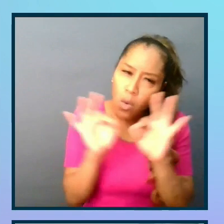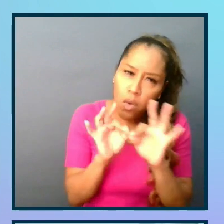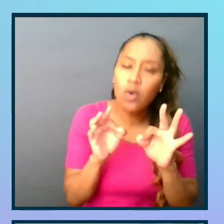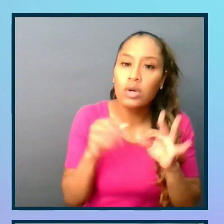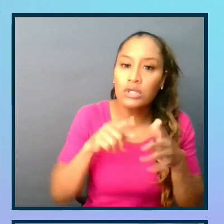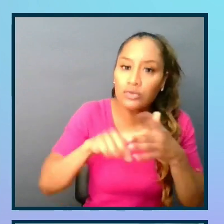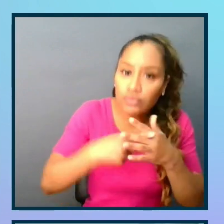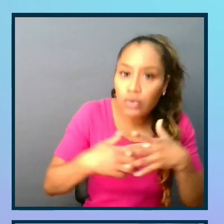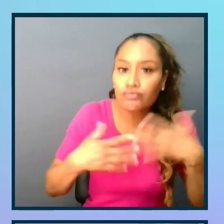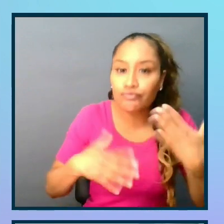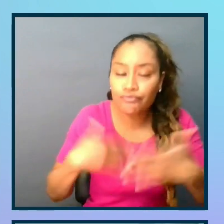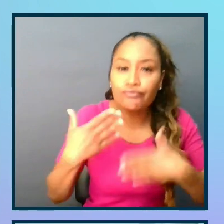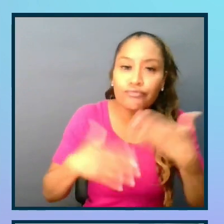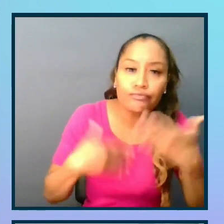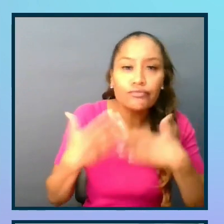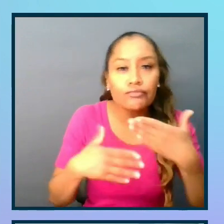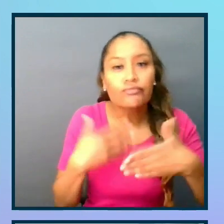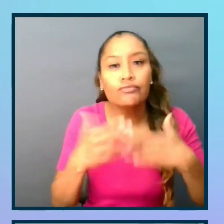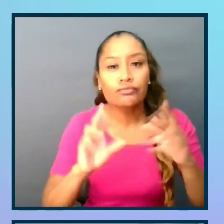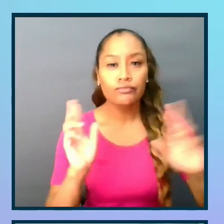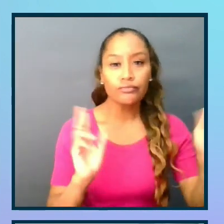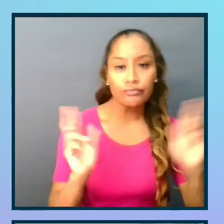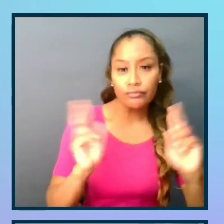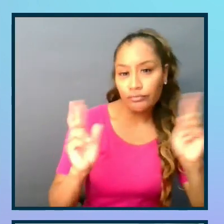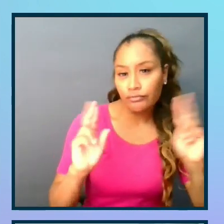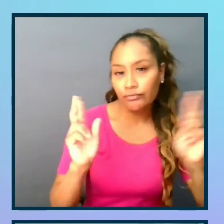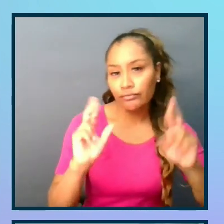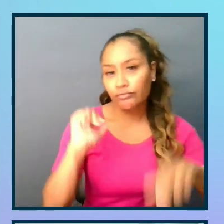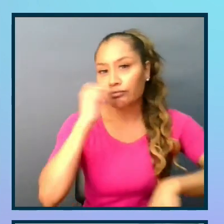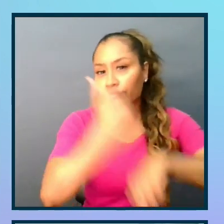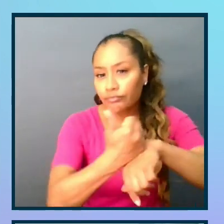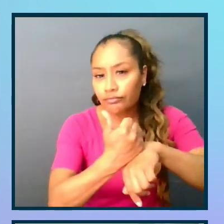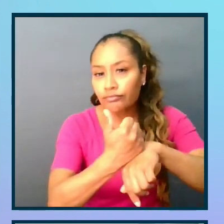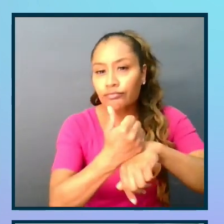get to the point where we're ready to actually implement the